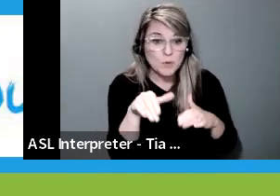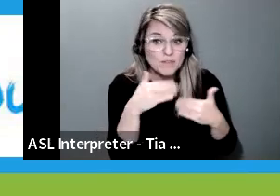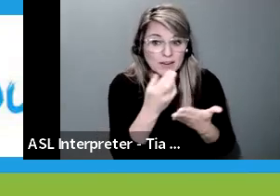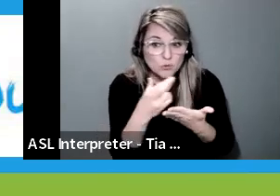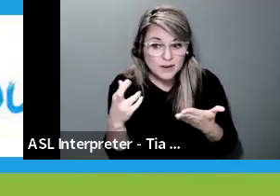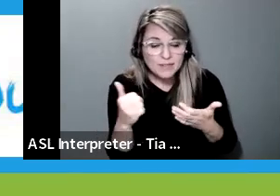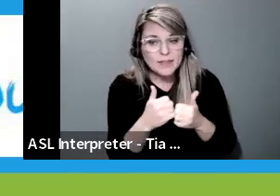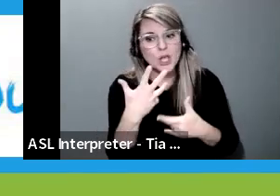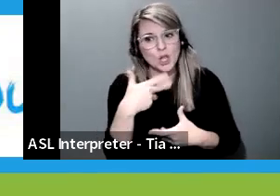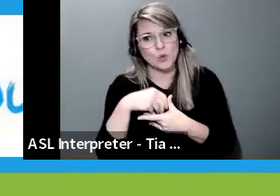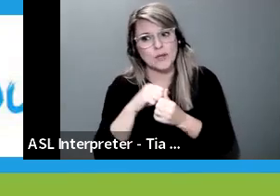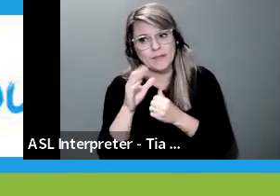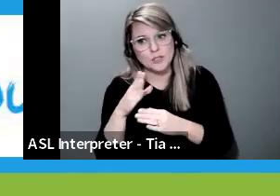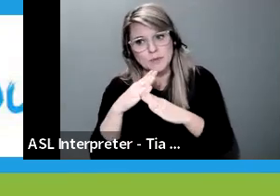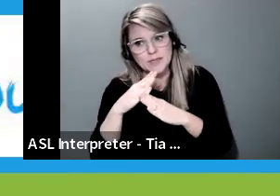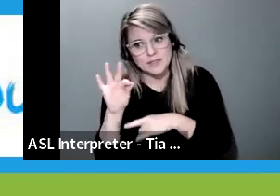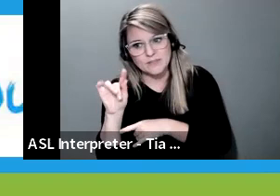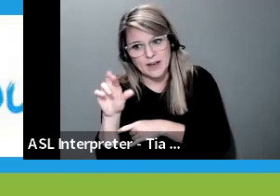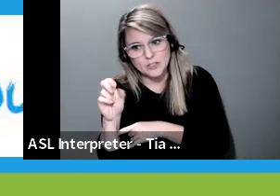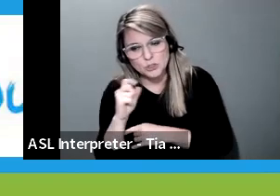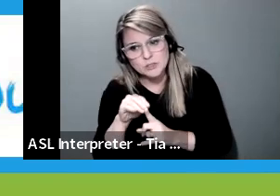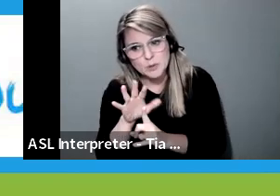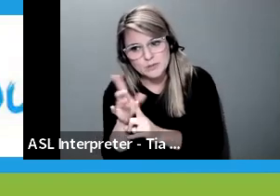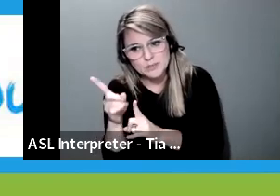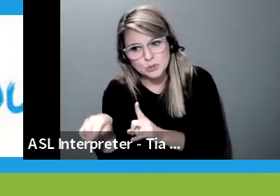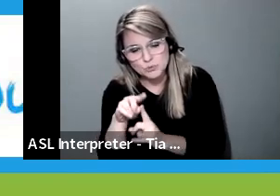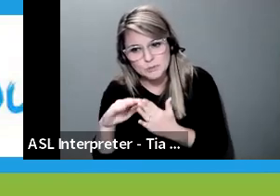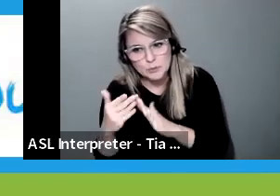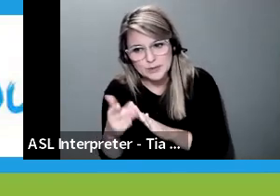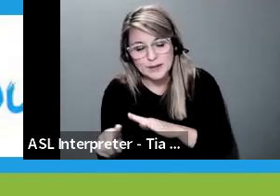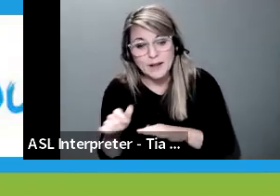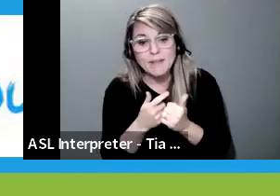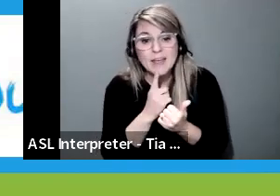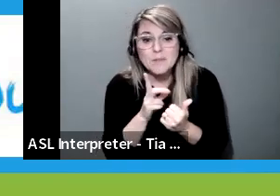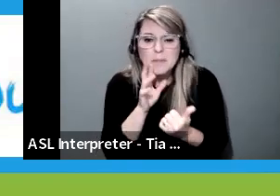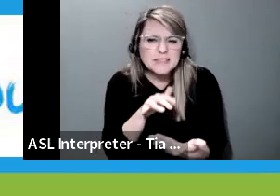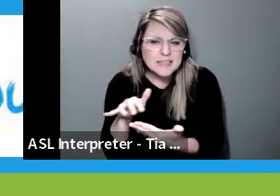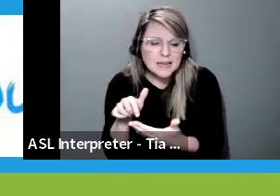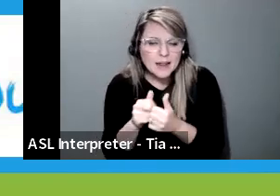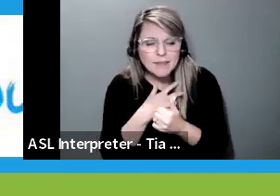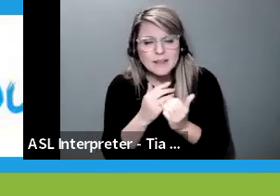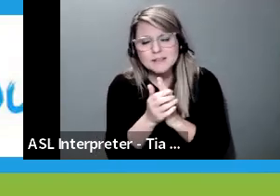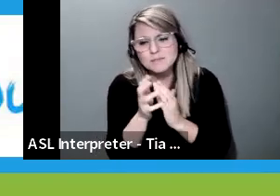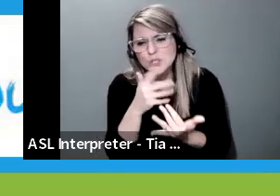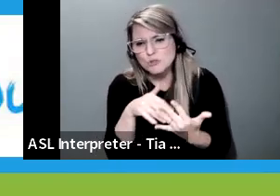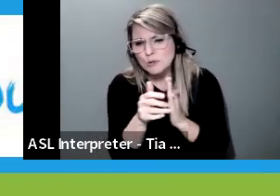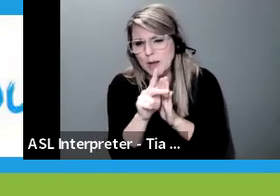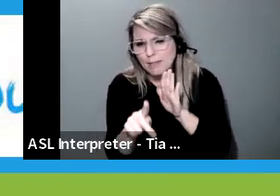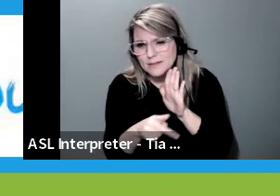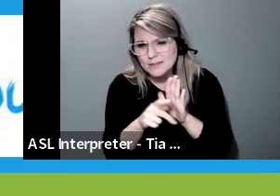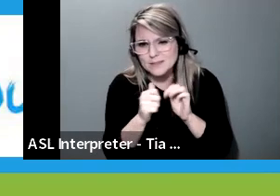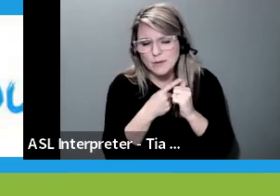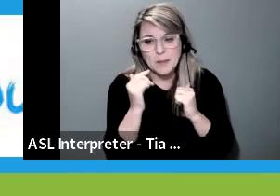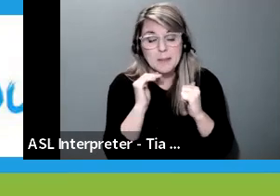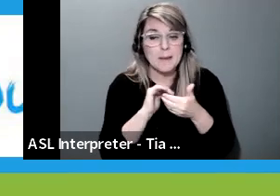protective factors, and if possible, attending the Center for Studies Social Policies Youth Thrive overview. For the partner